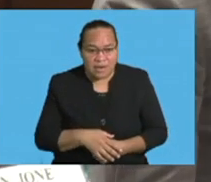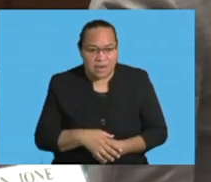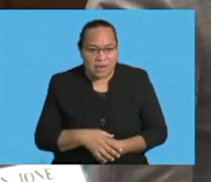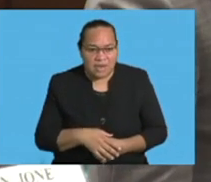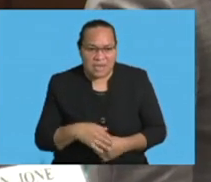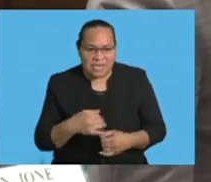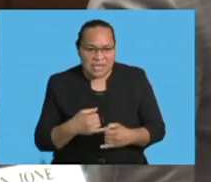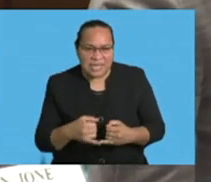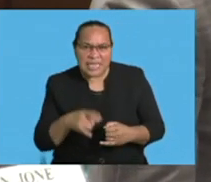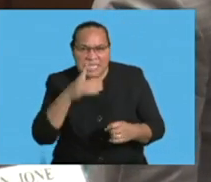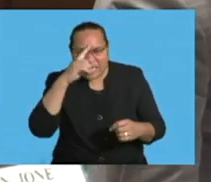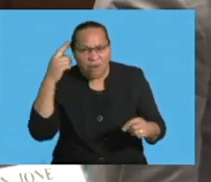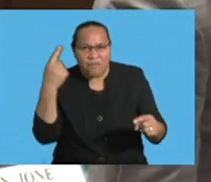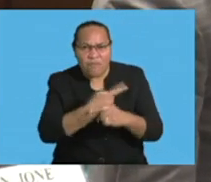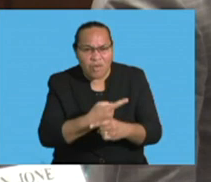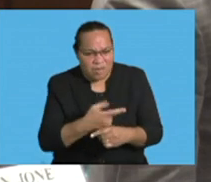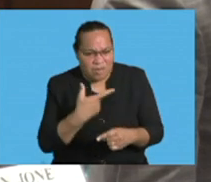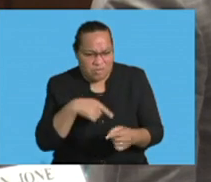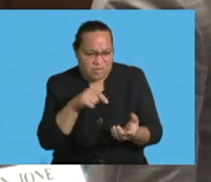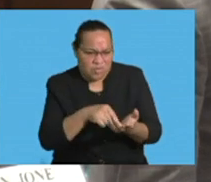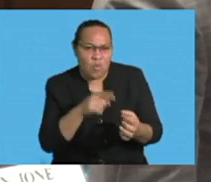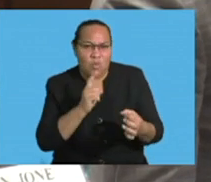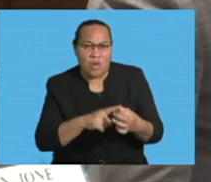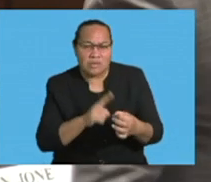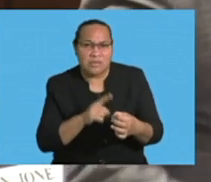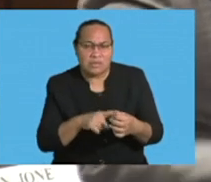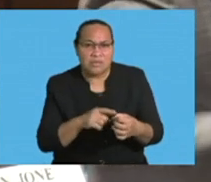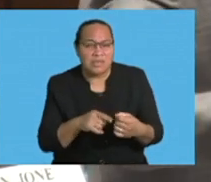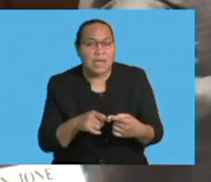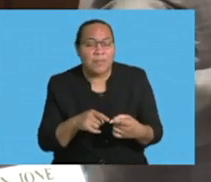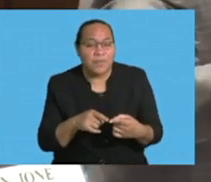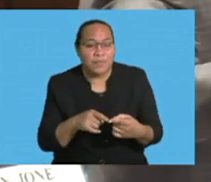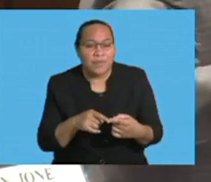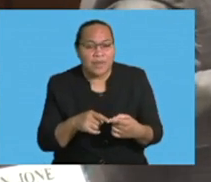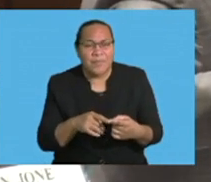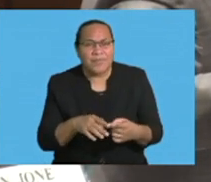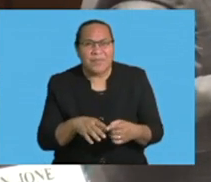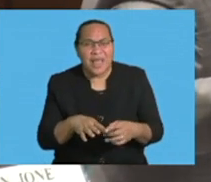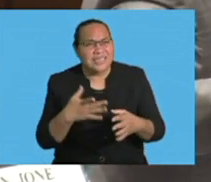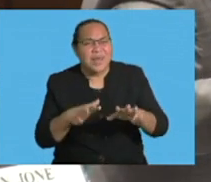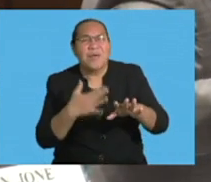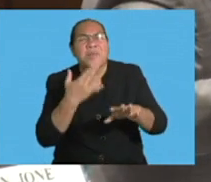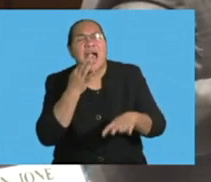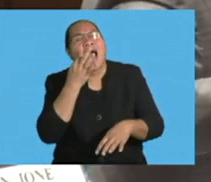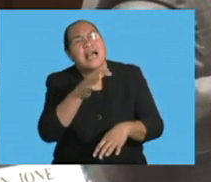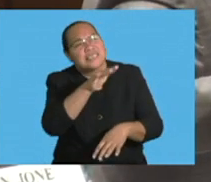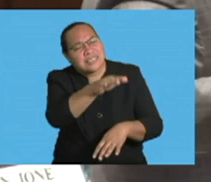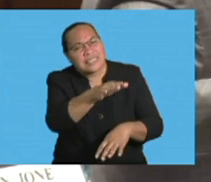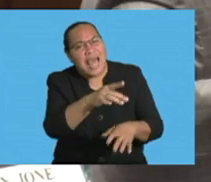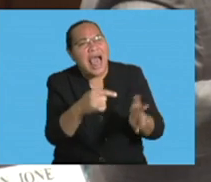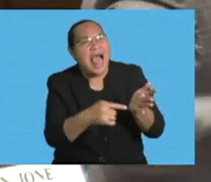convoluted, indeed confusing, because, Mr. Speaker, sir, I would please urge Honourable Tambuya not to interrupt, please.